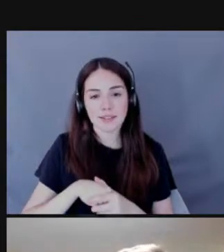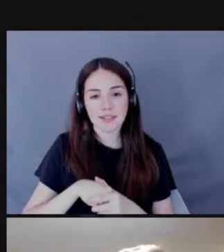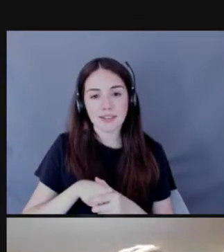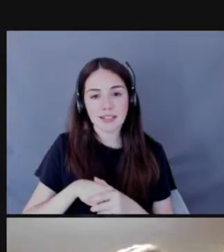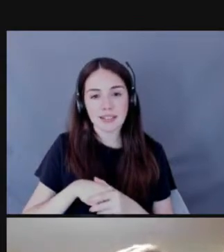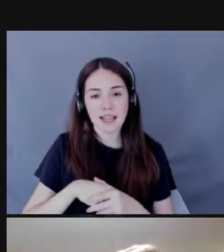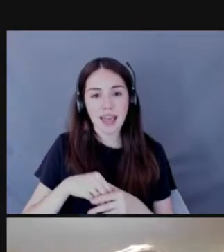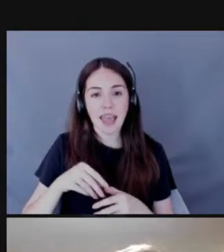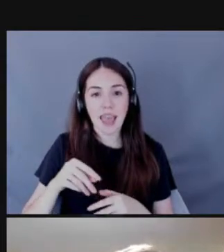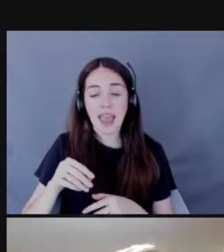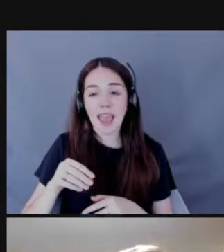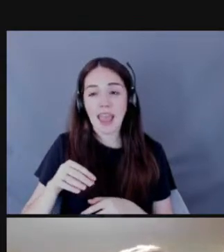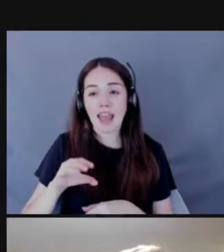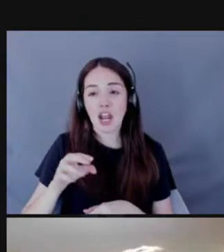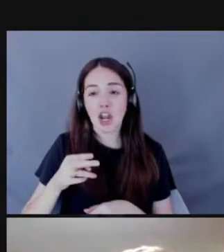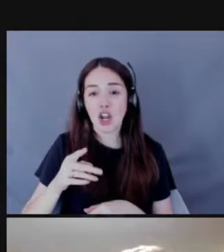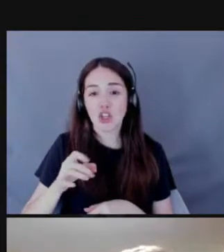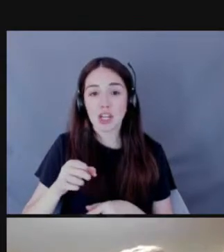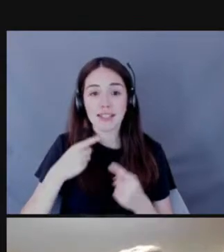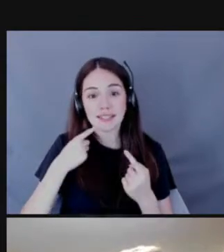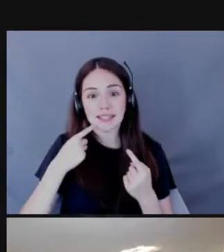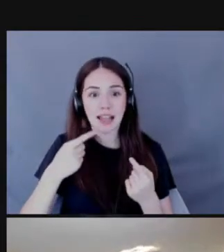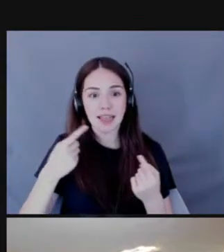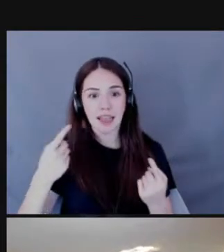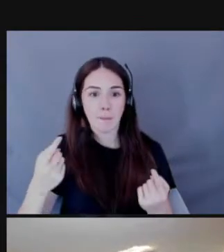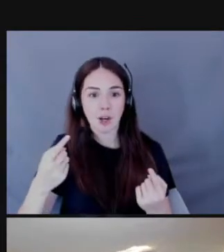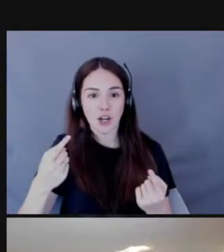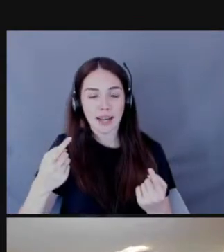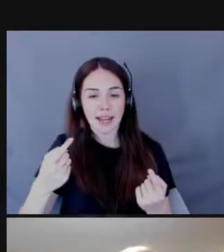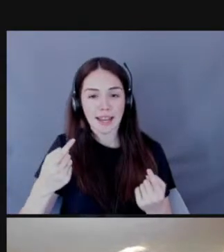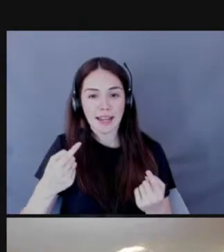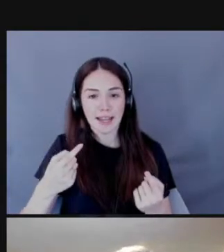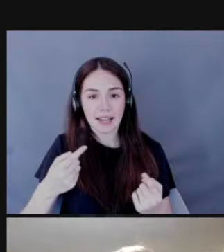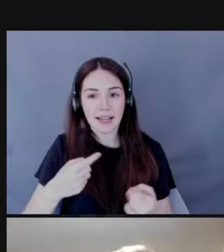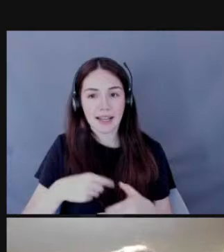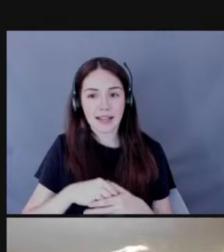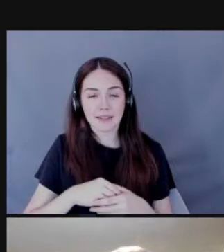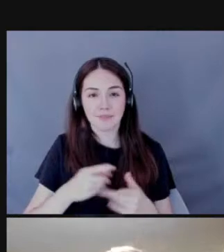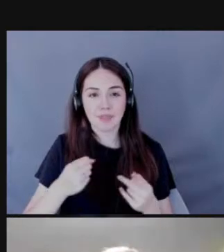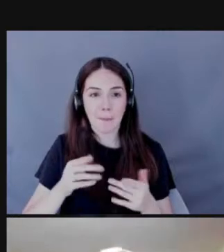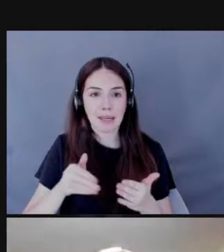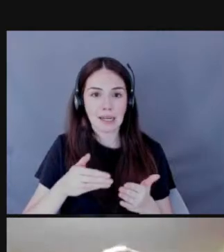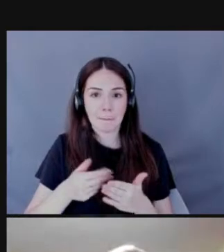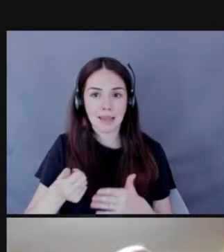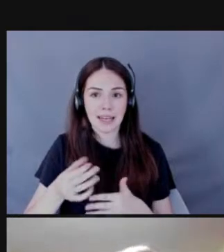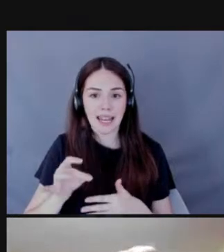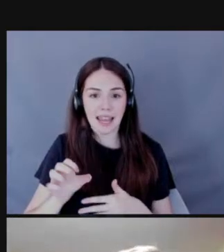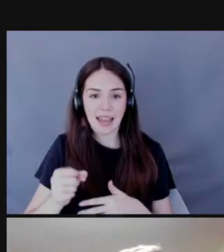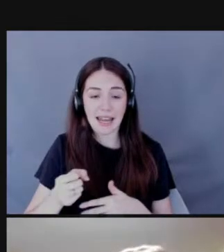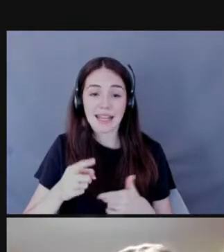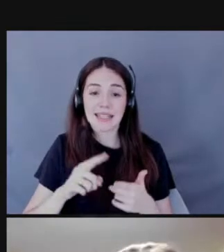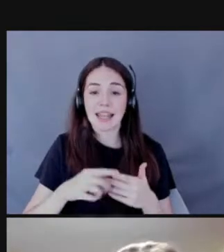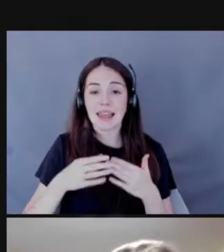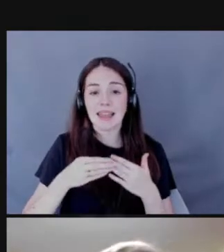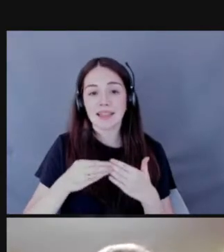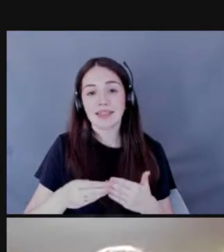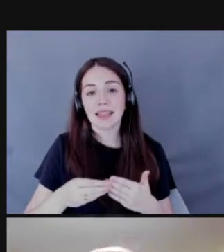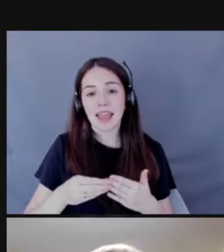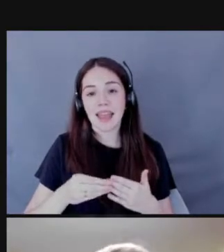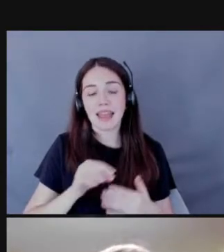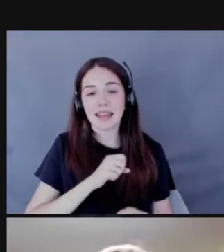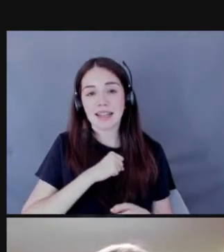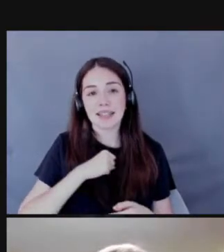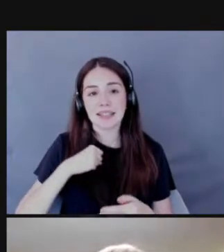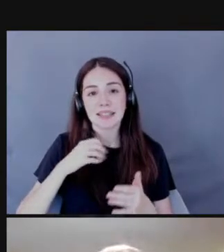celebrity of Chessie reached a kind of fever pitch in this mid-'80s period, and led ultimately to Senator George Della